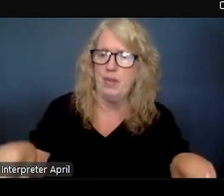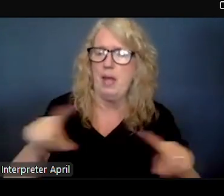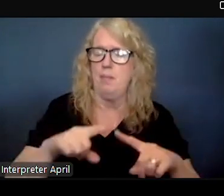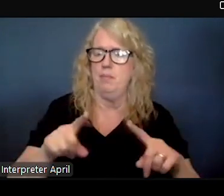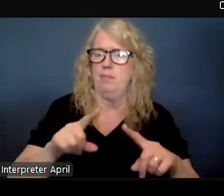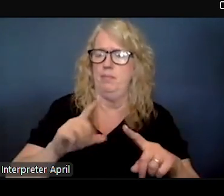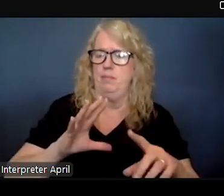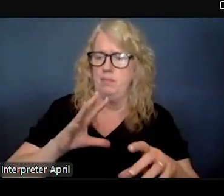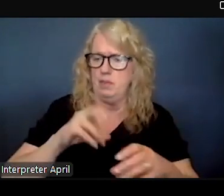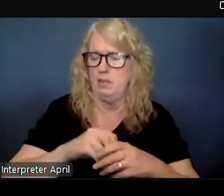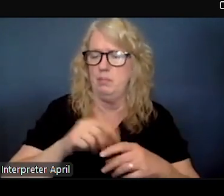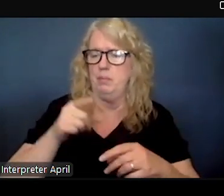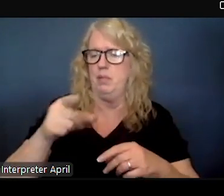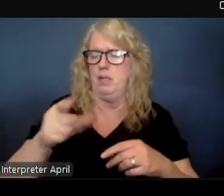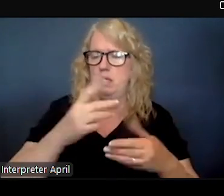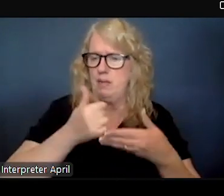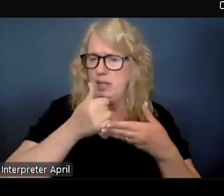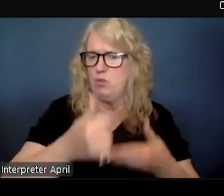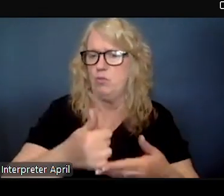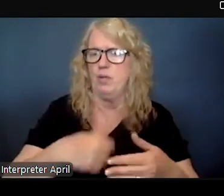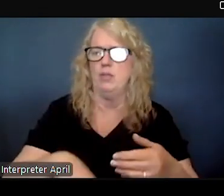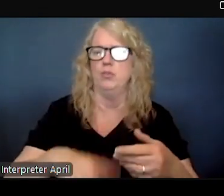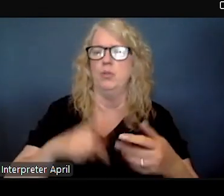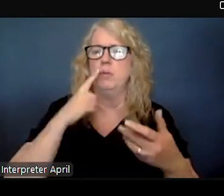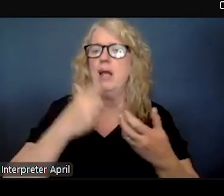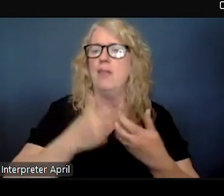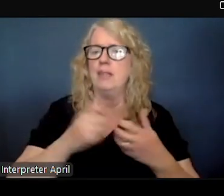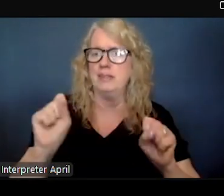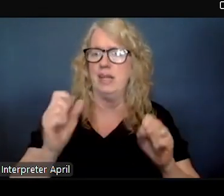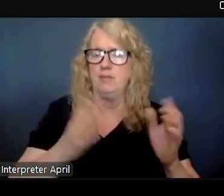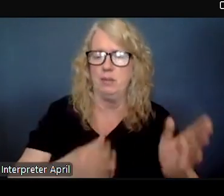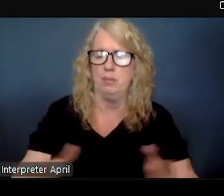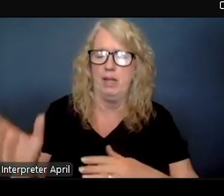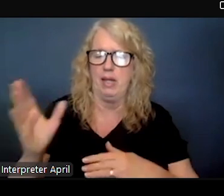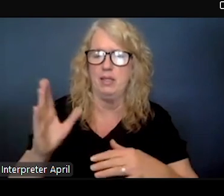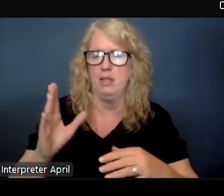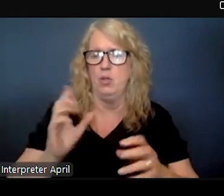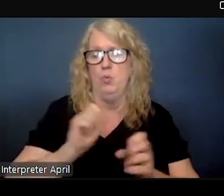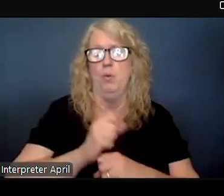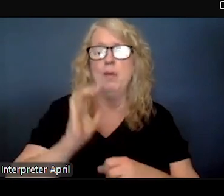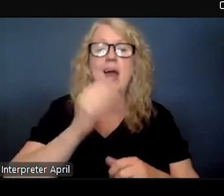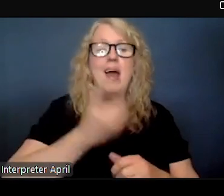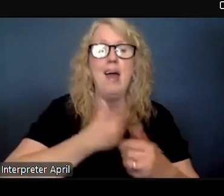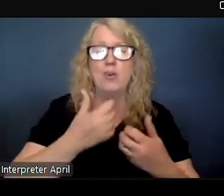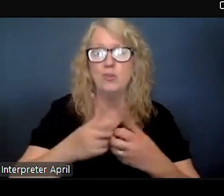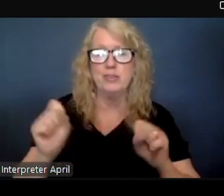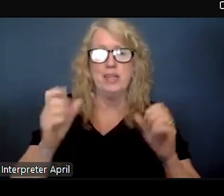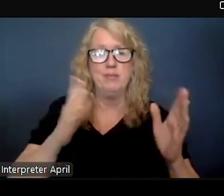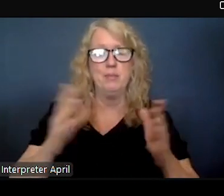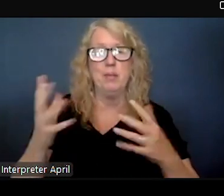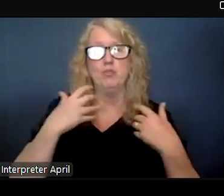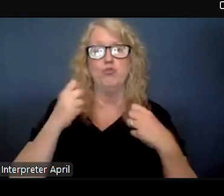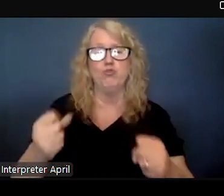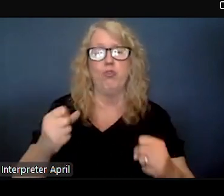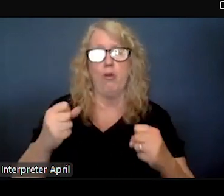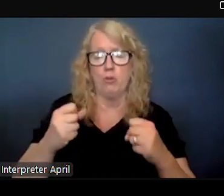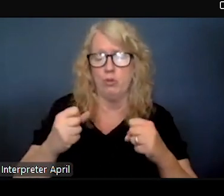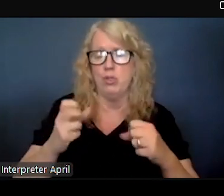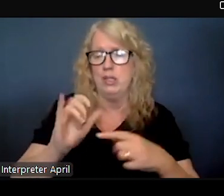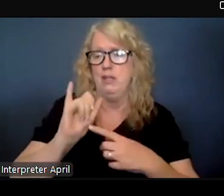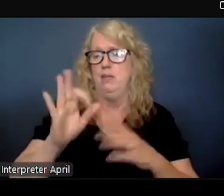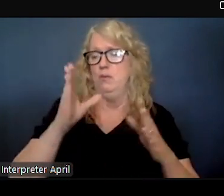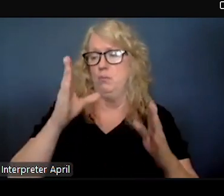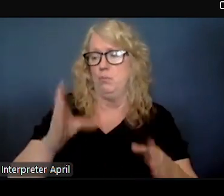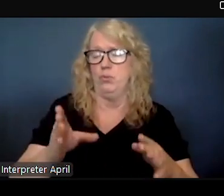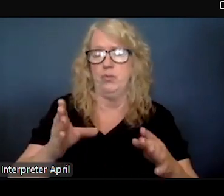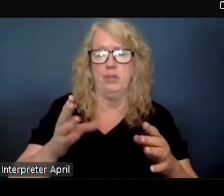part of that intervention, part of that safety plan, because it's going to make our safety plan a lot stronger if we have someone that